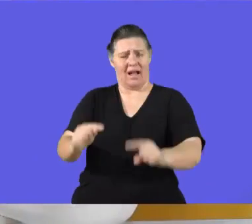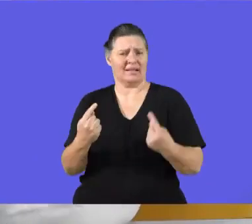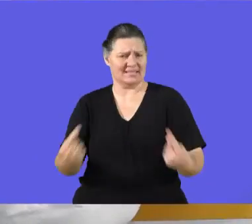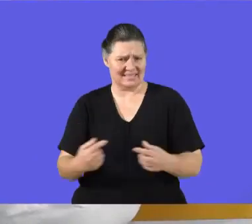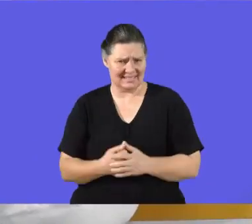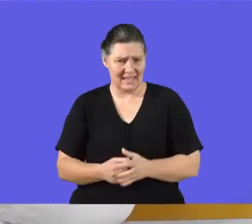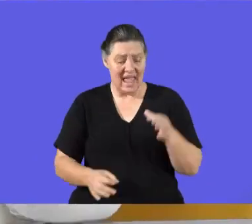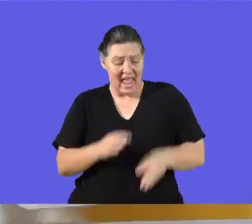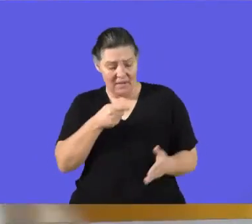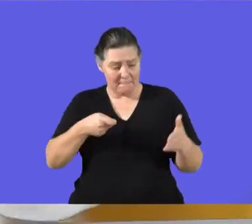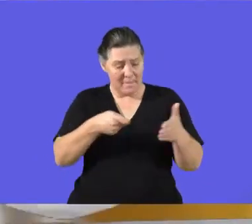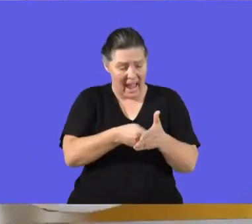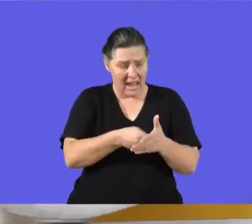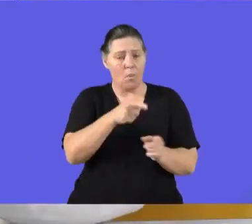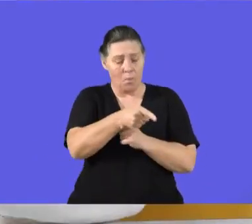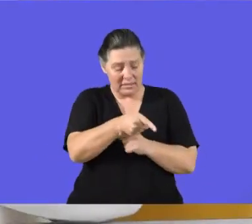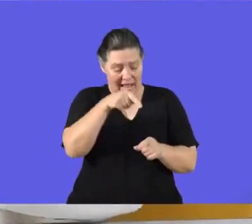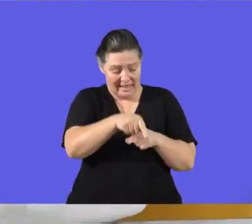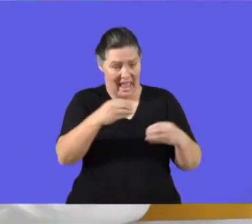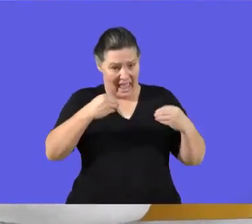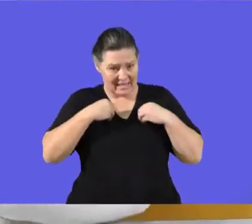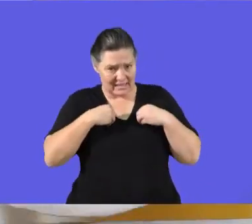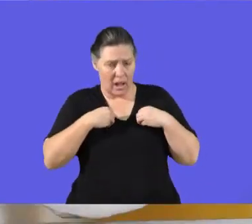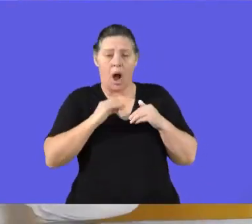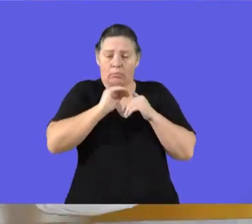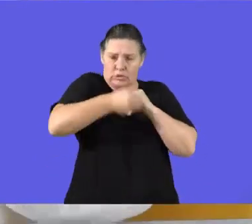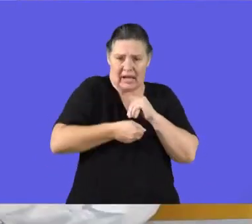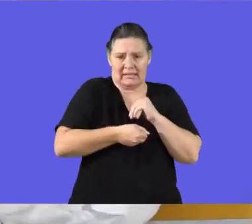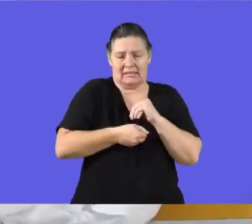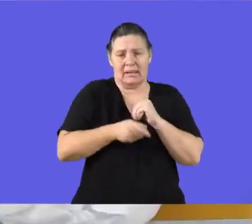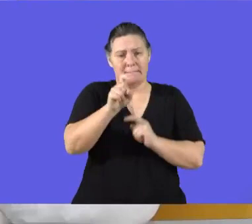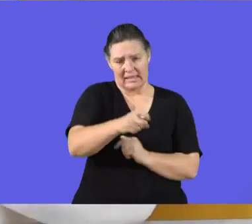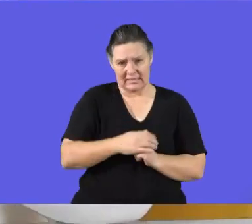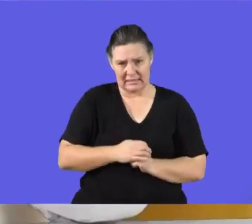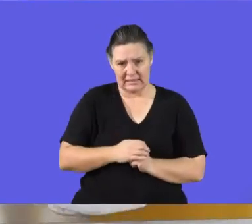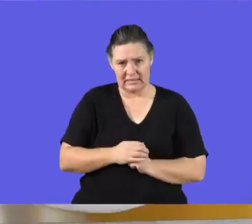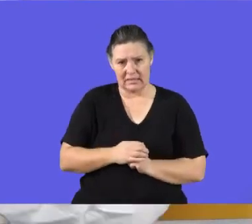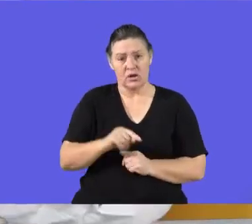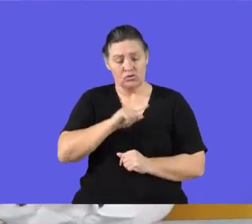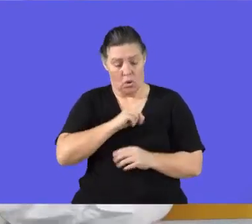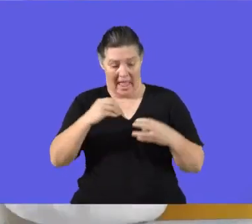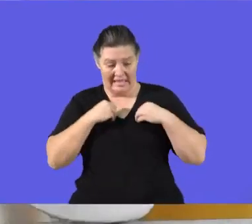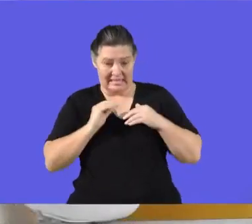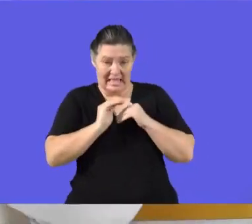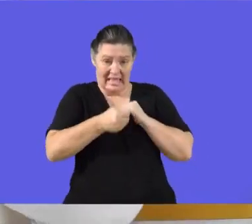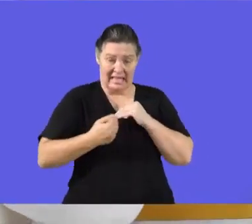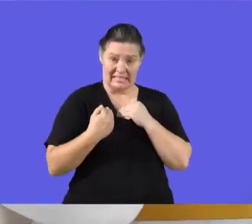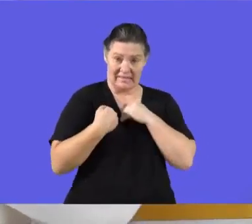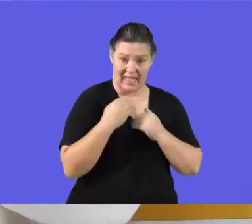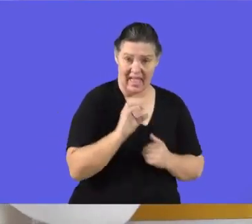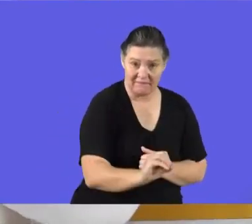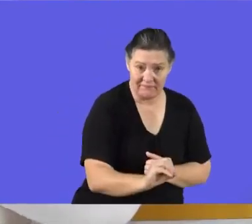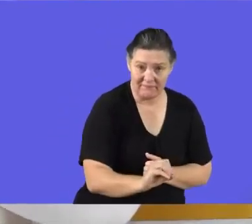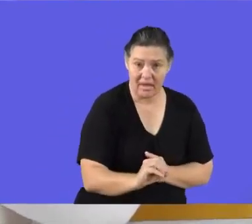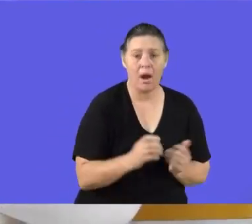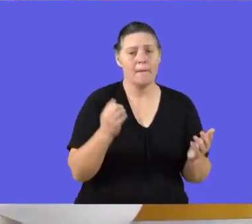every day. So when we buy assets, we need to ensure that they are protected, that they are kept safe. And in order for us to